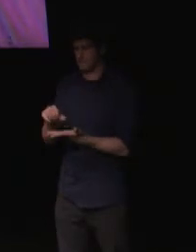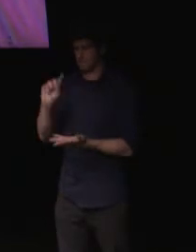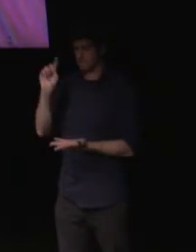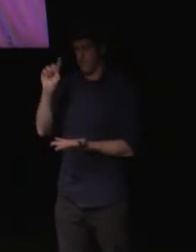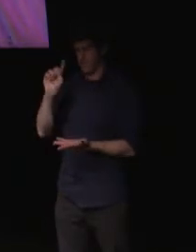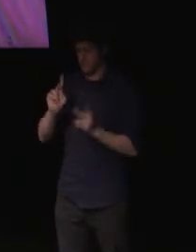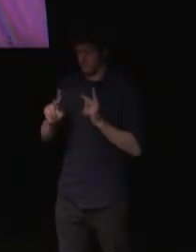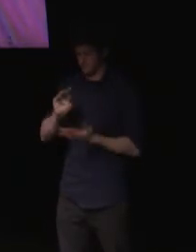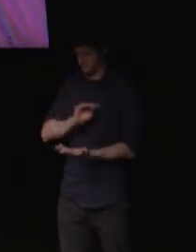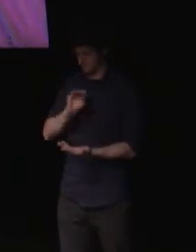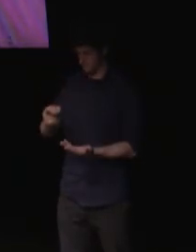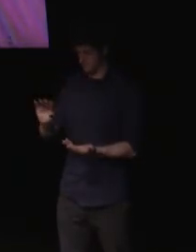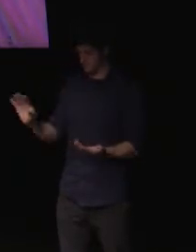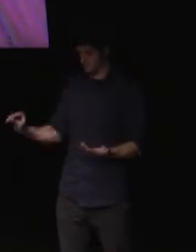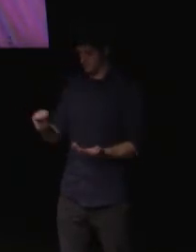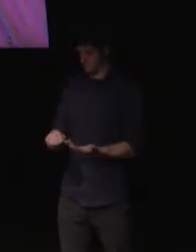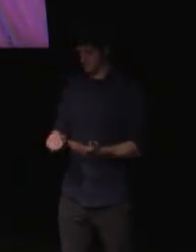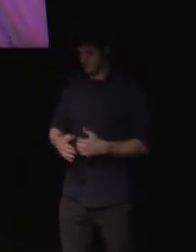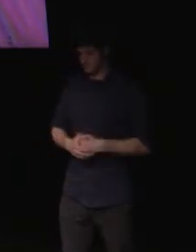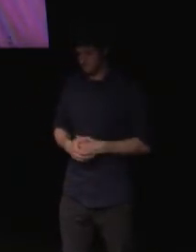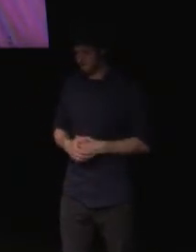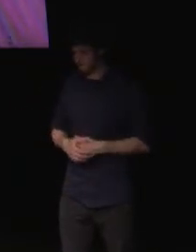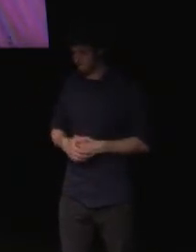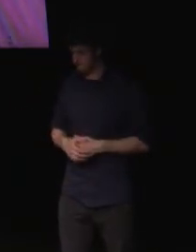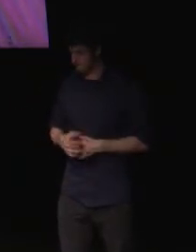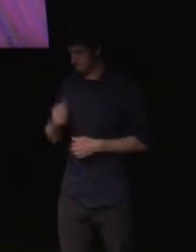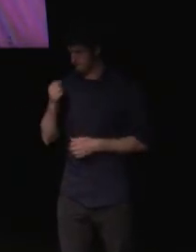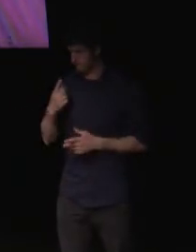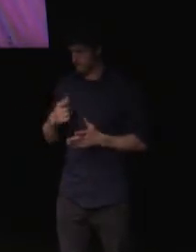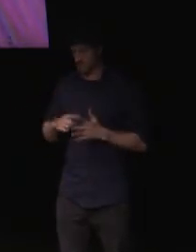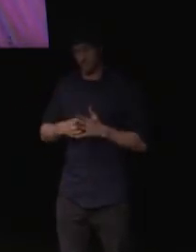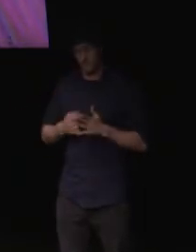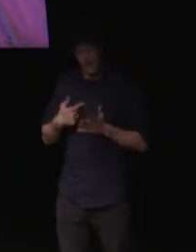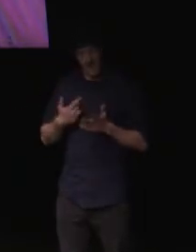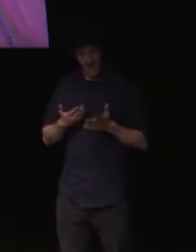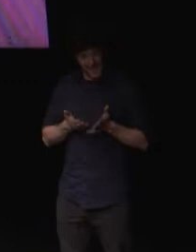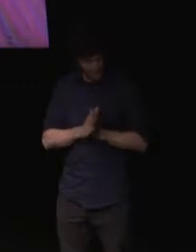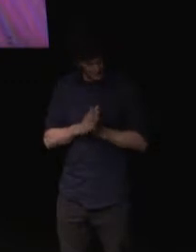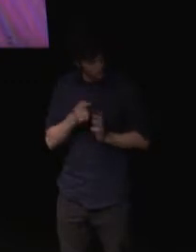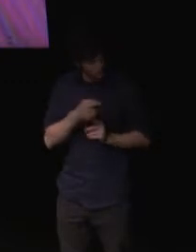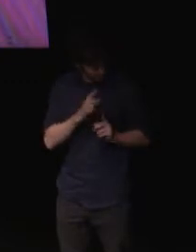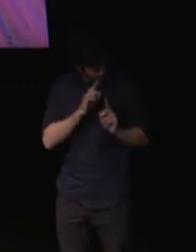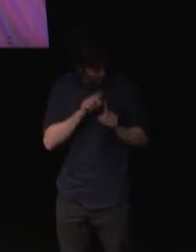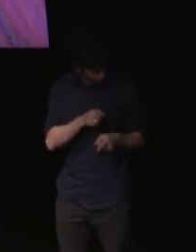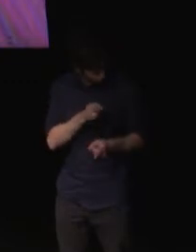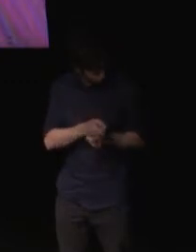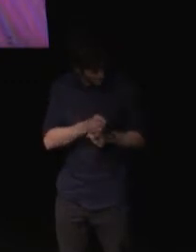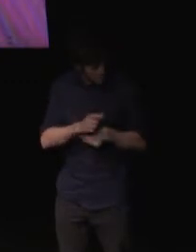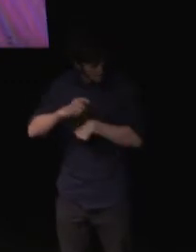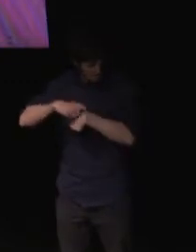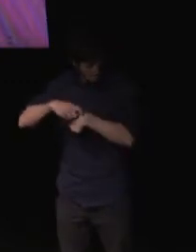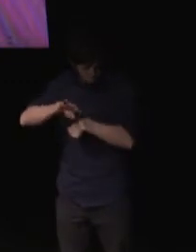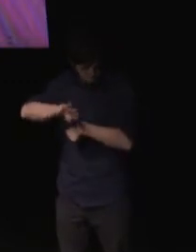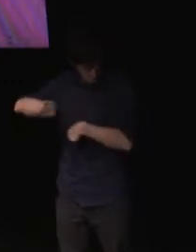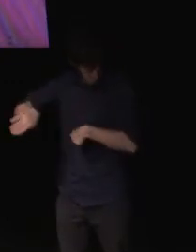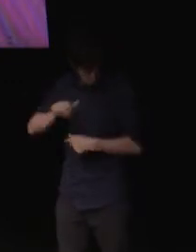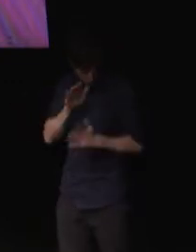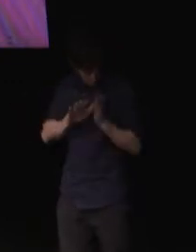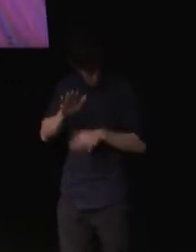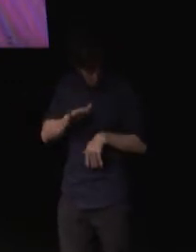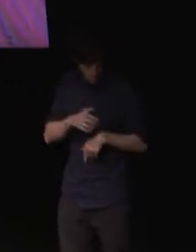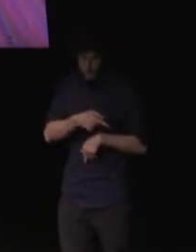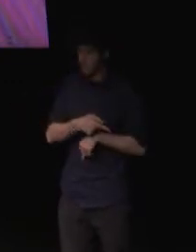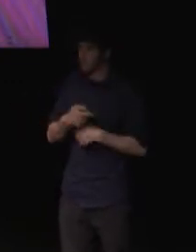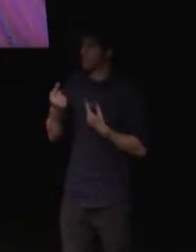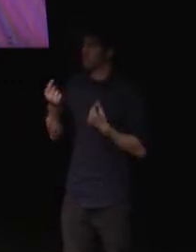Now, initially what I'm asking the people to do is just get the answer right. Don't worry about the time so much. And so what they're trying to do is